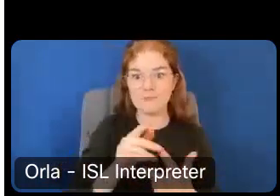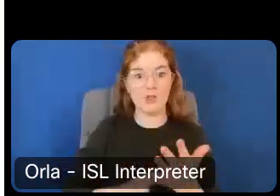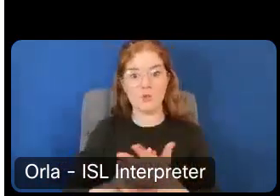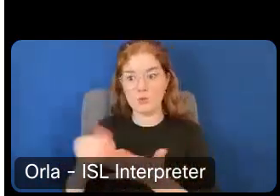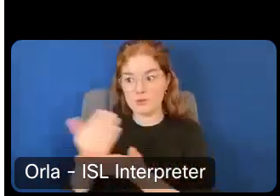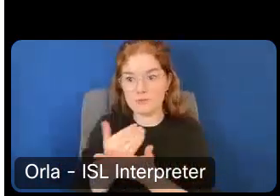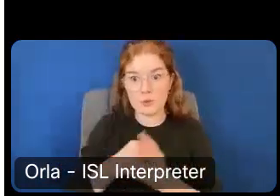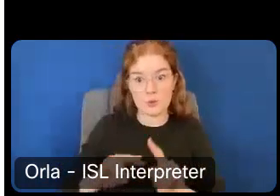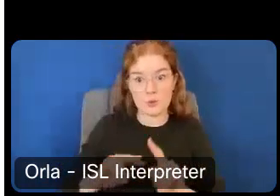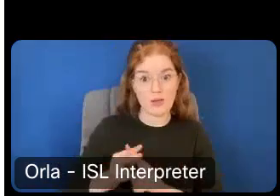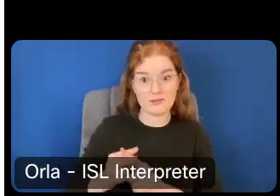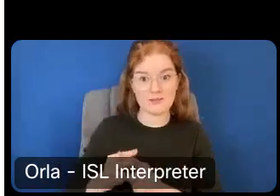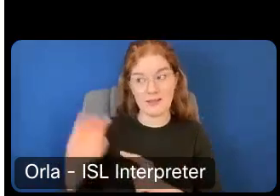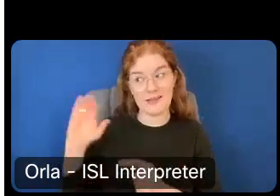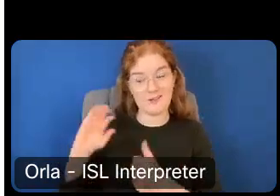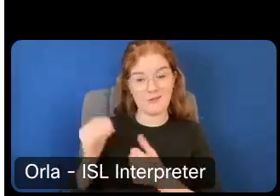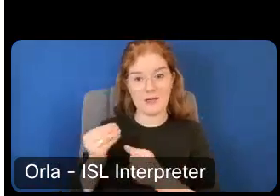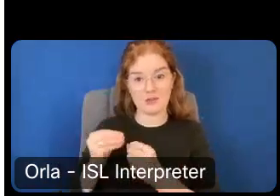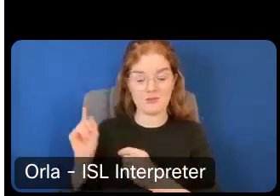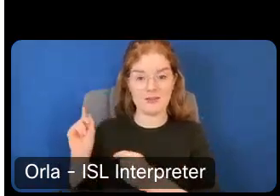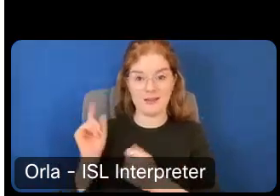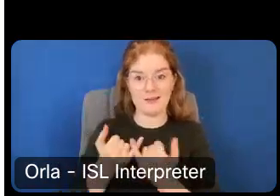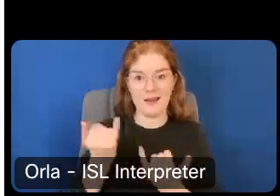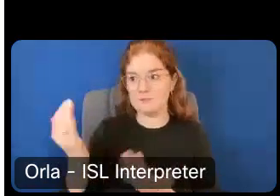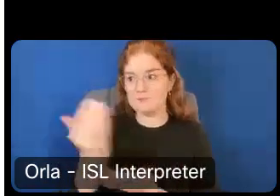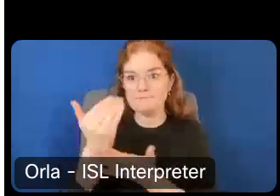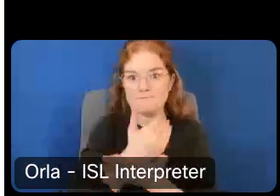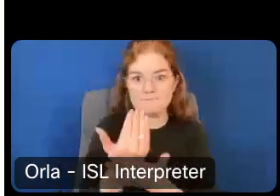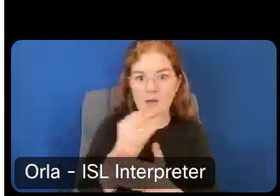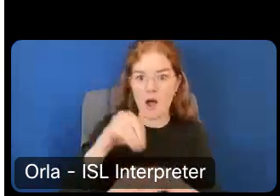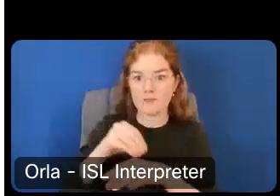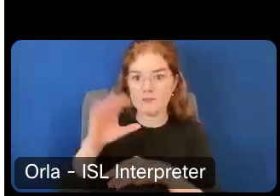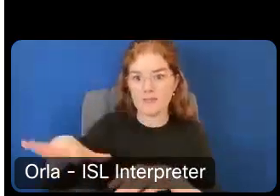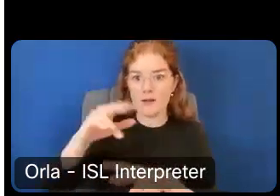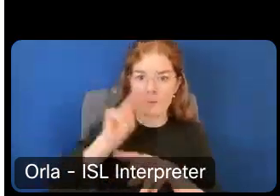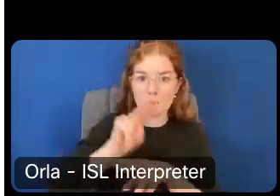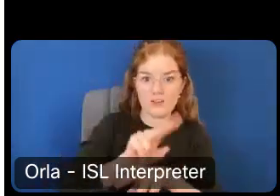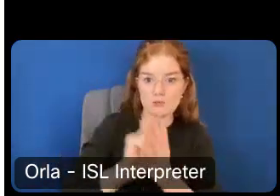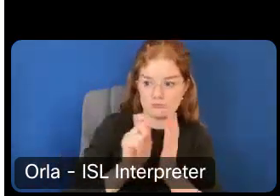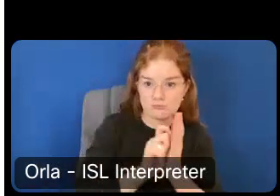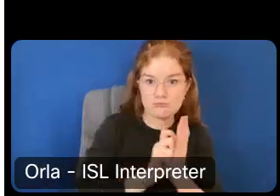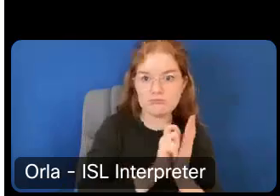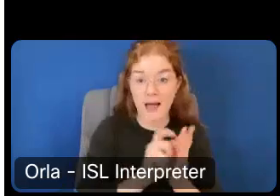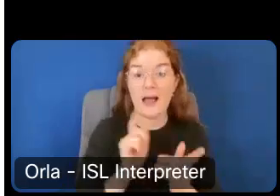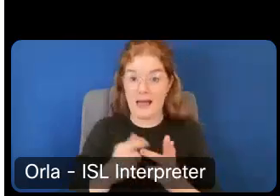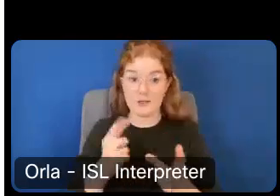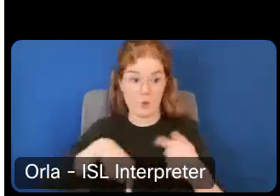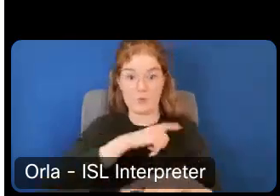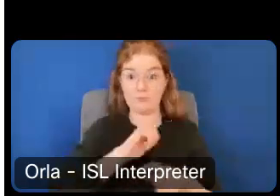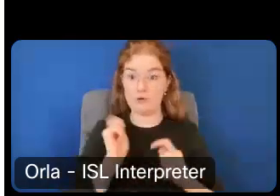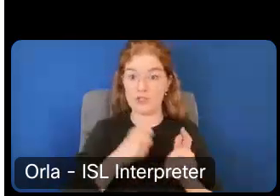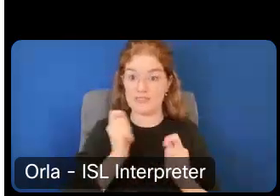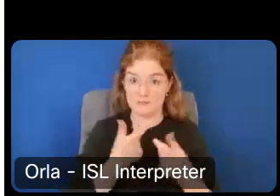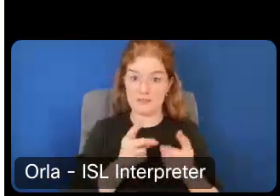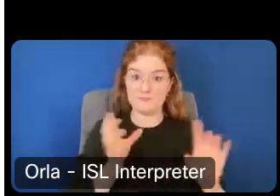that Carolina went through in terms of that on-site observation. And then we did, again, as a project team, came back together to work